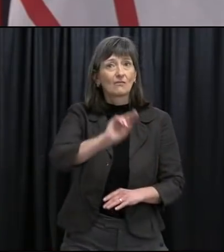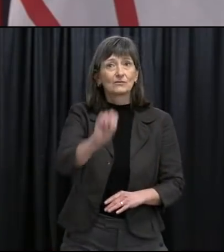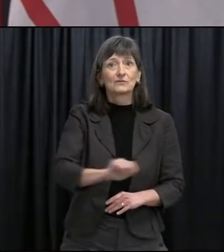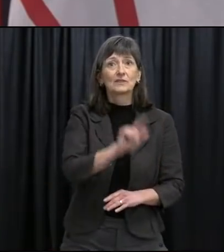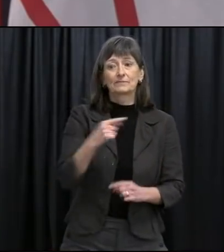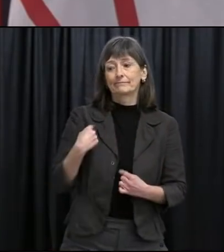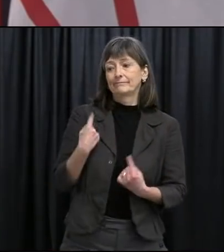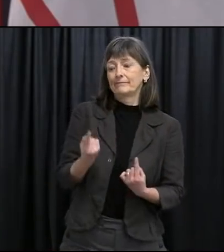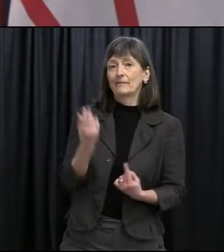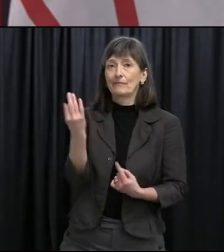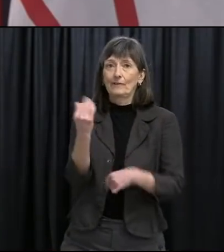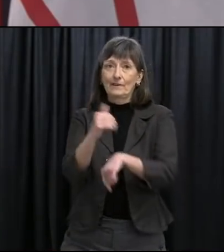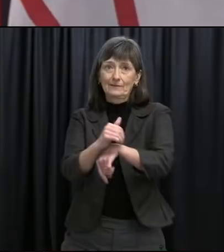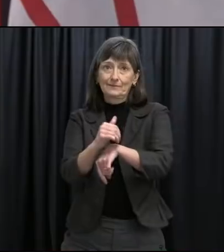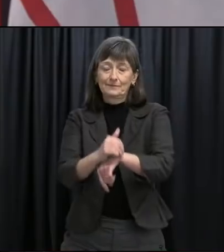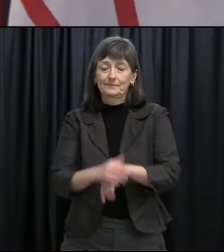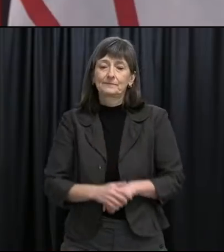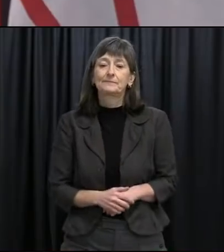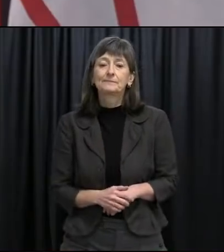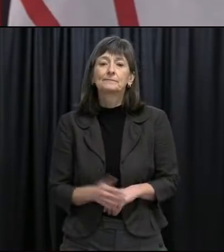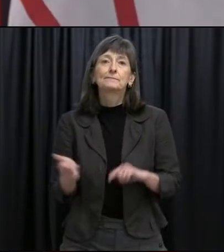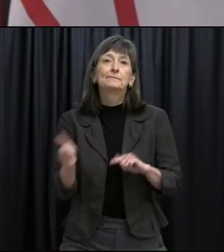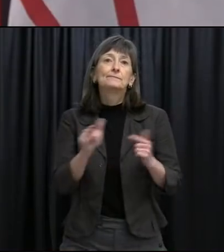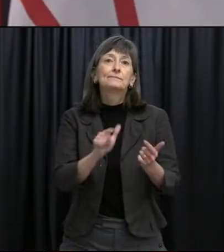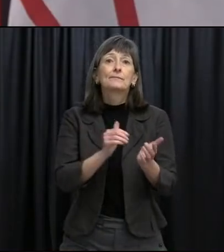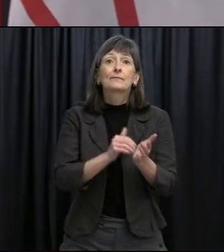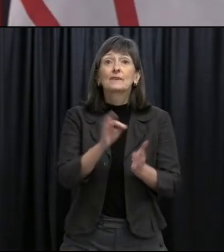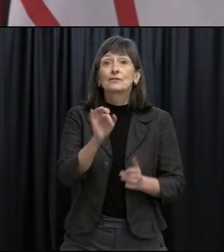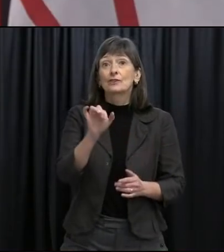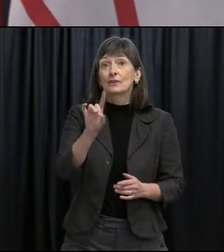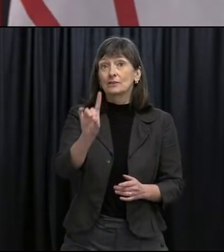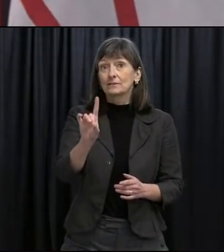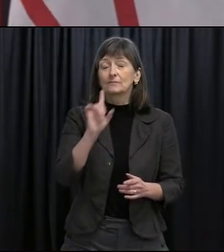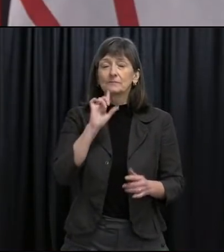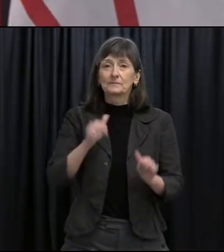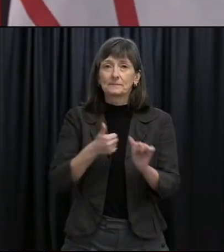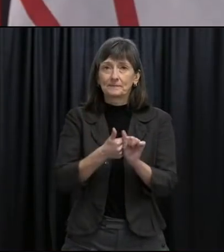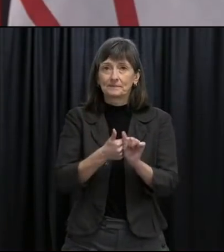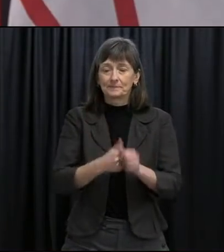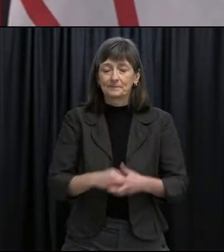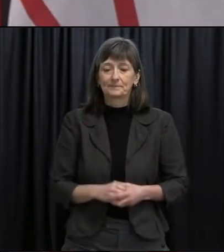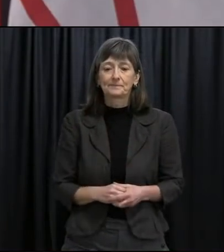Friday evening. I will turn things now over to Dr. Fitzgerald for an update.